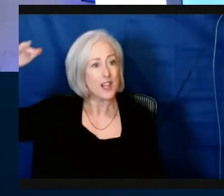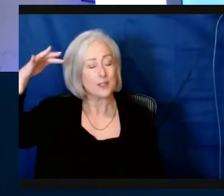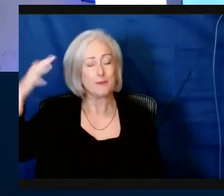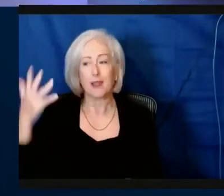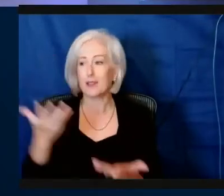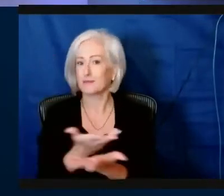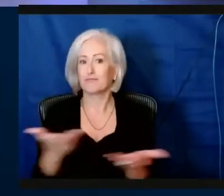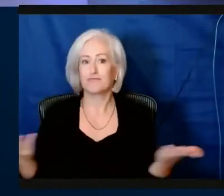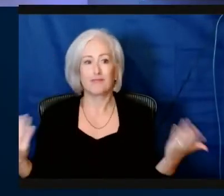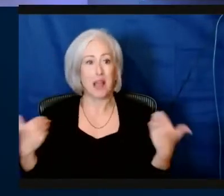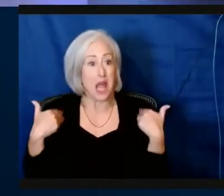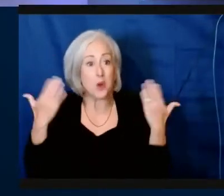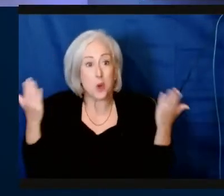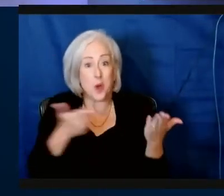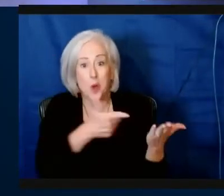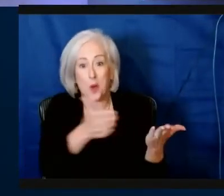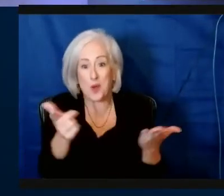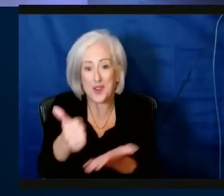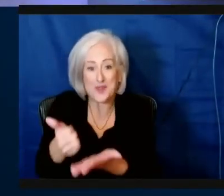so you're going to have to help us out.